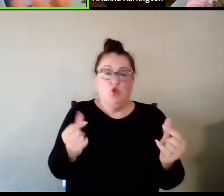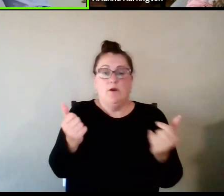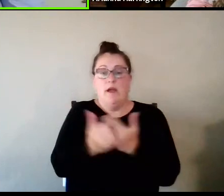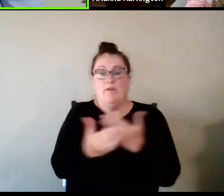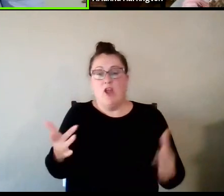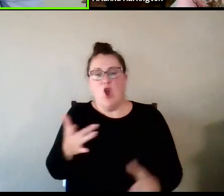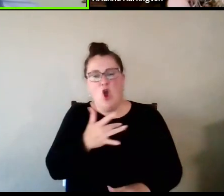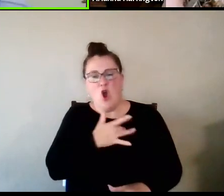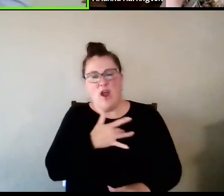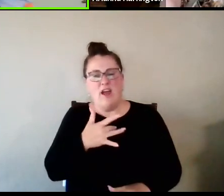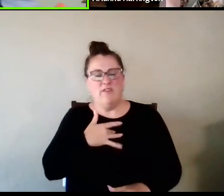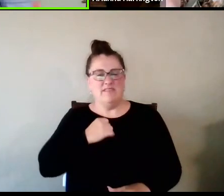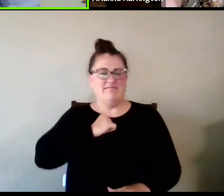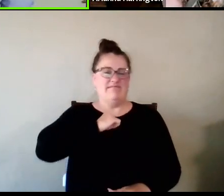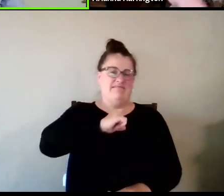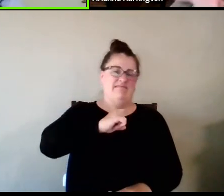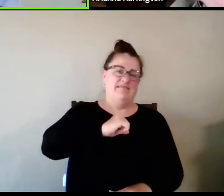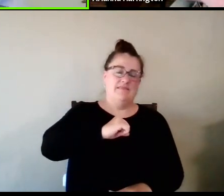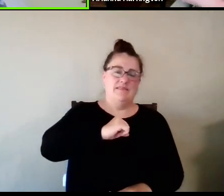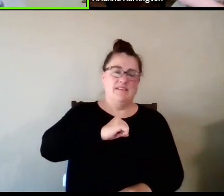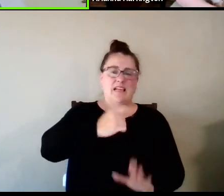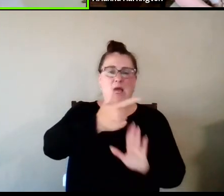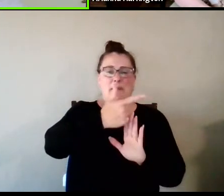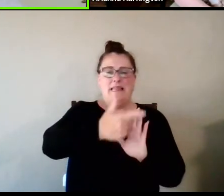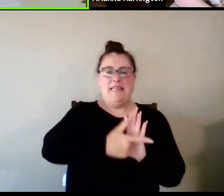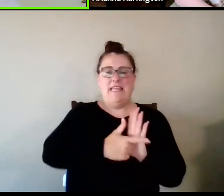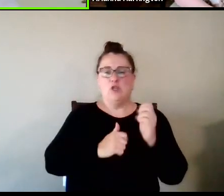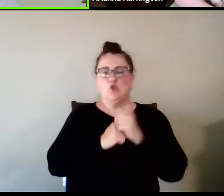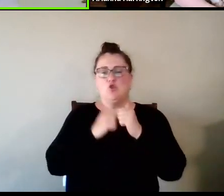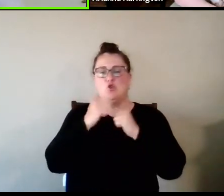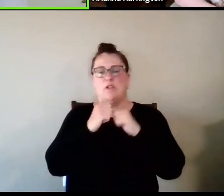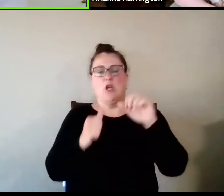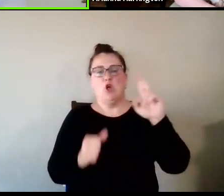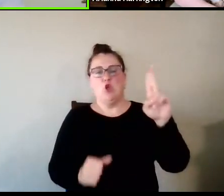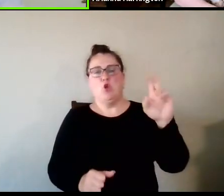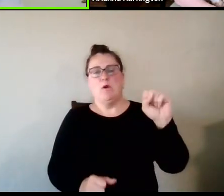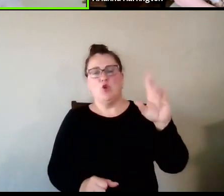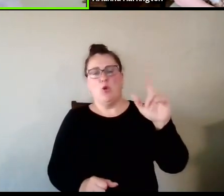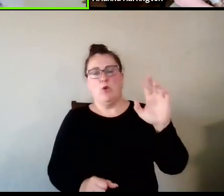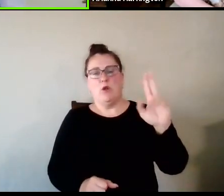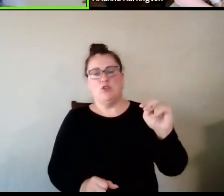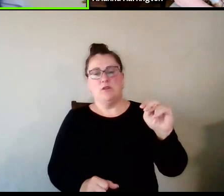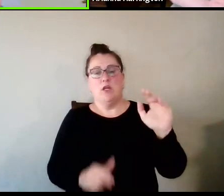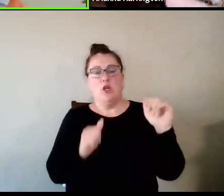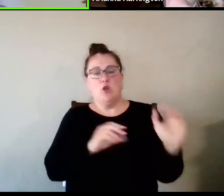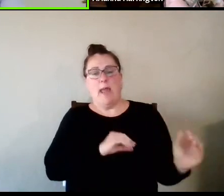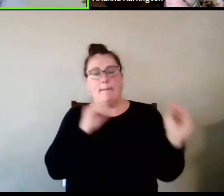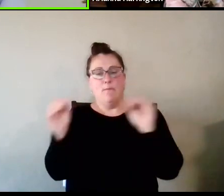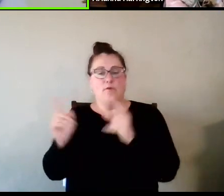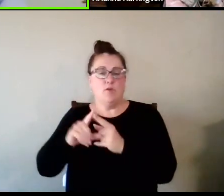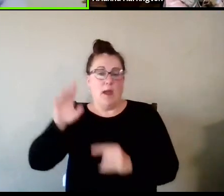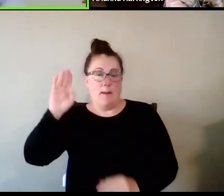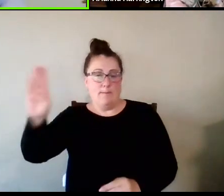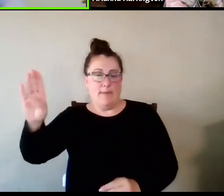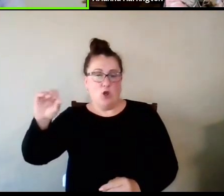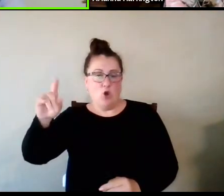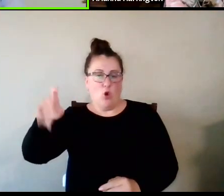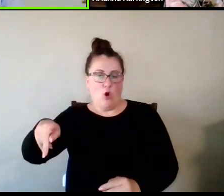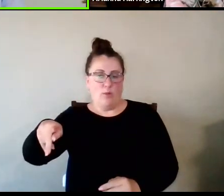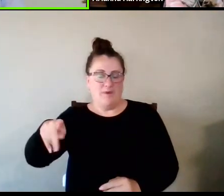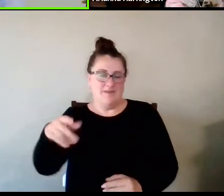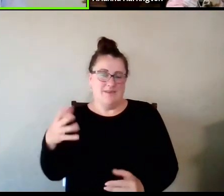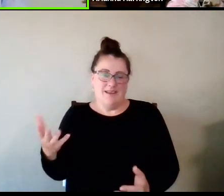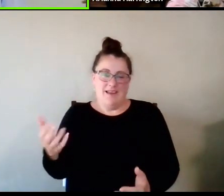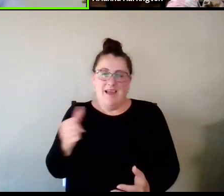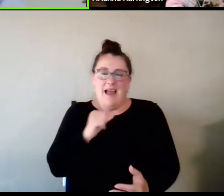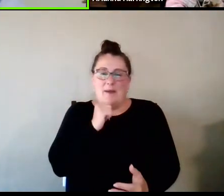feel you're constrained by the legal structure of the US corporation, then you know maybe you can move to a B Corp. But that's not where I would stand. I'm not saying I'm